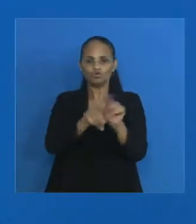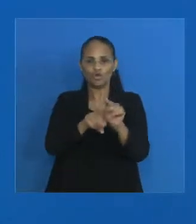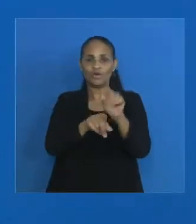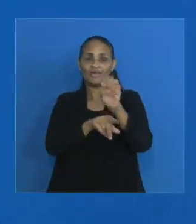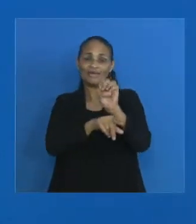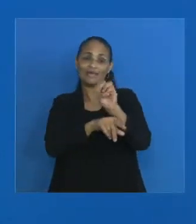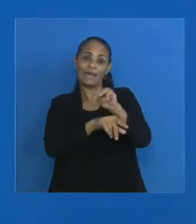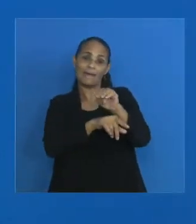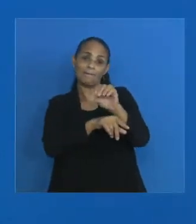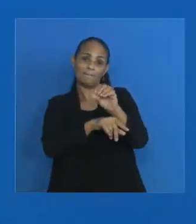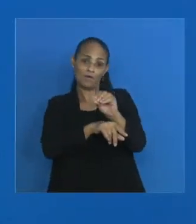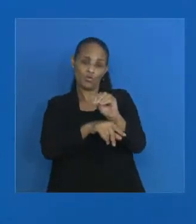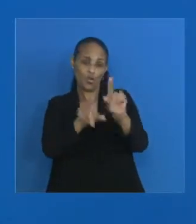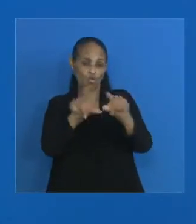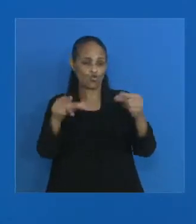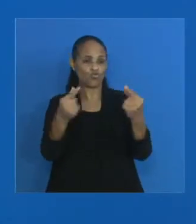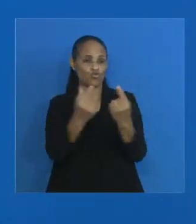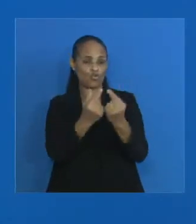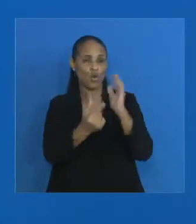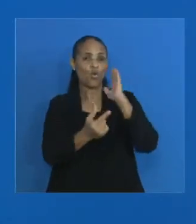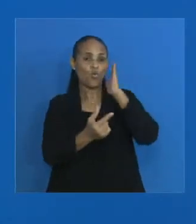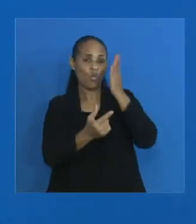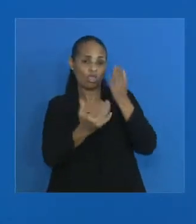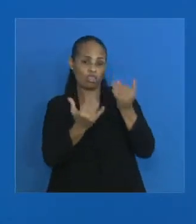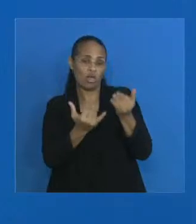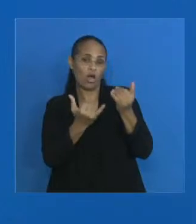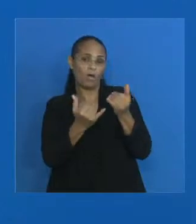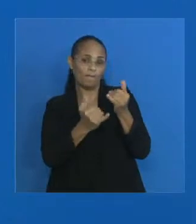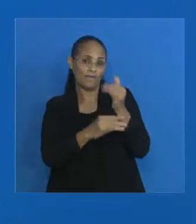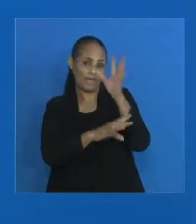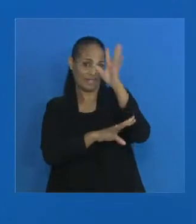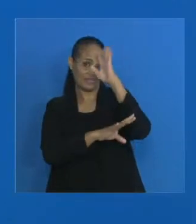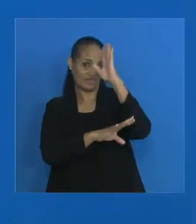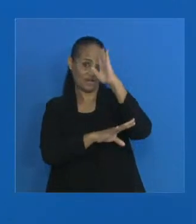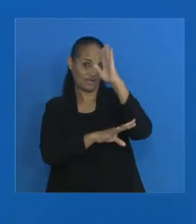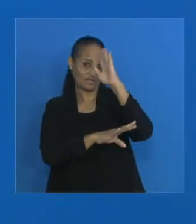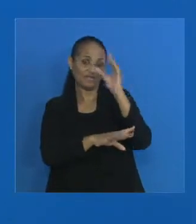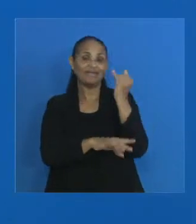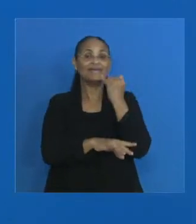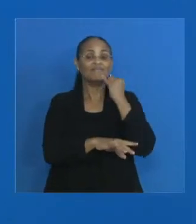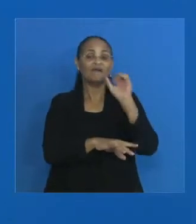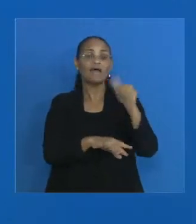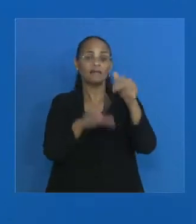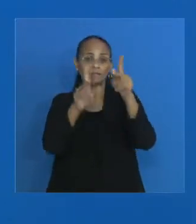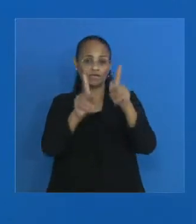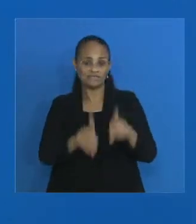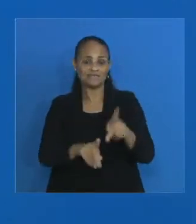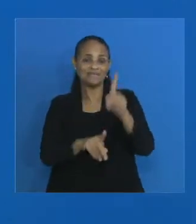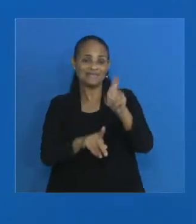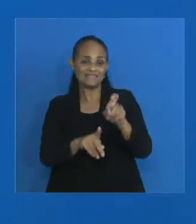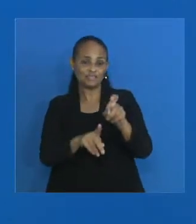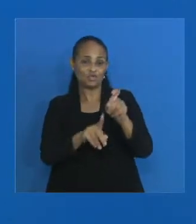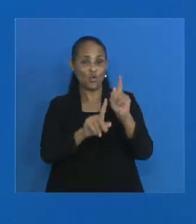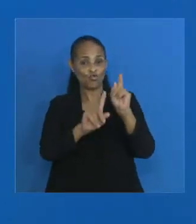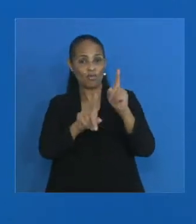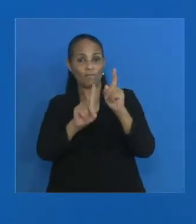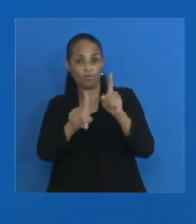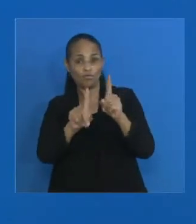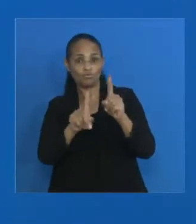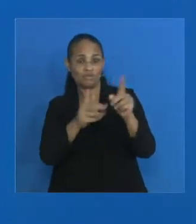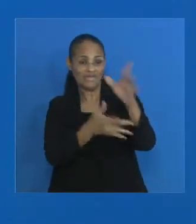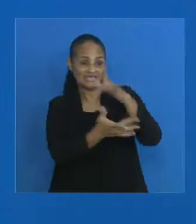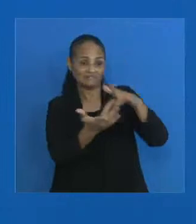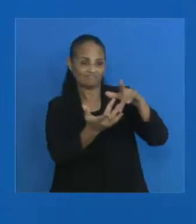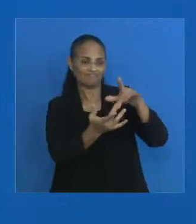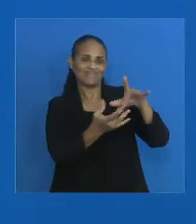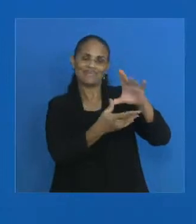The operations group will be located at the Hamilton Fire Station, and if anyone needs to report any storm-related damages,